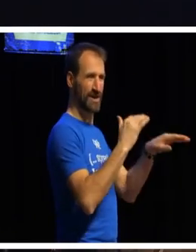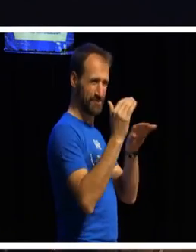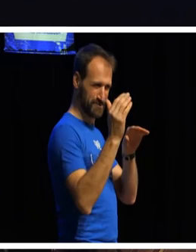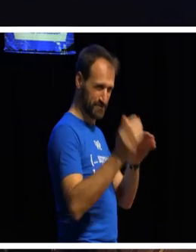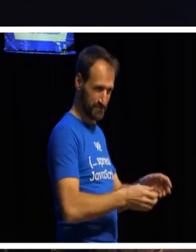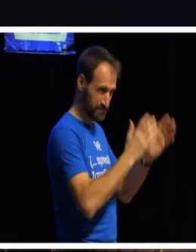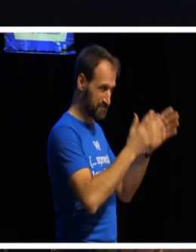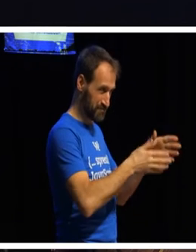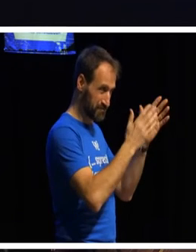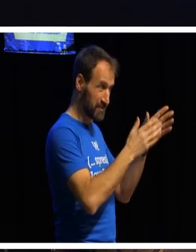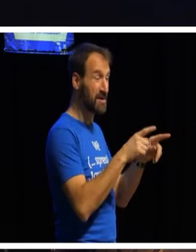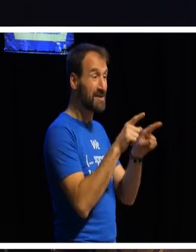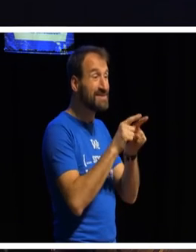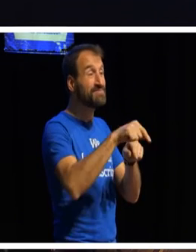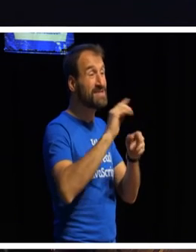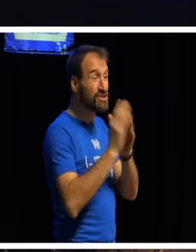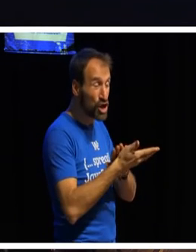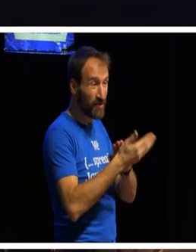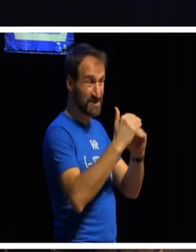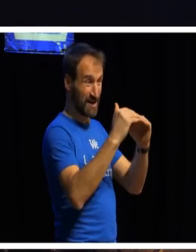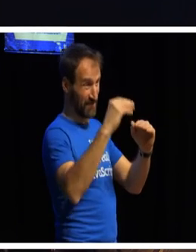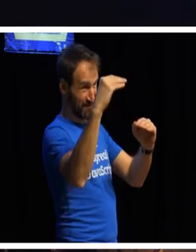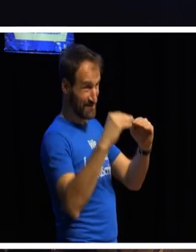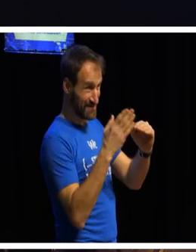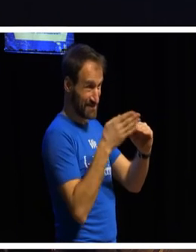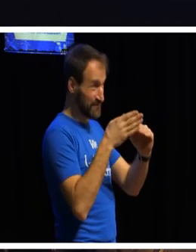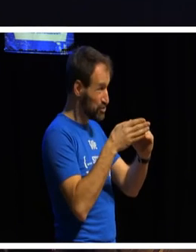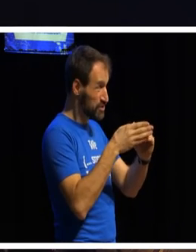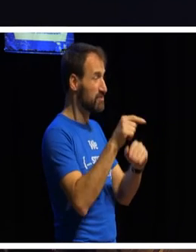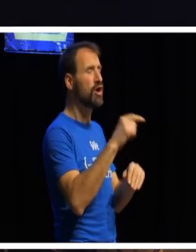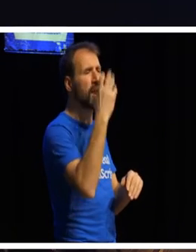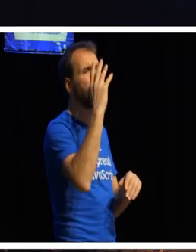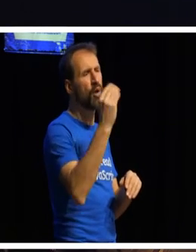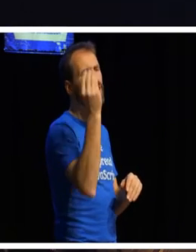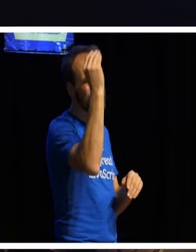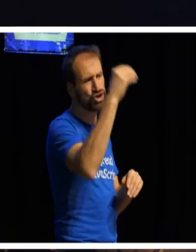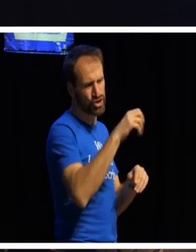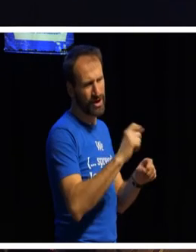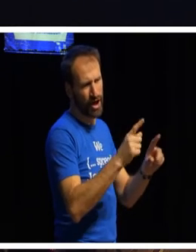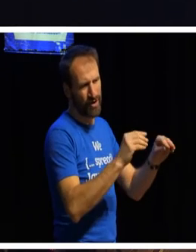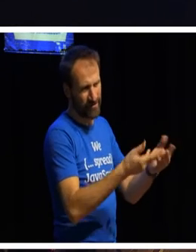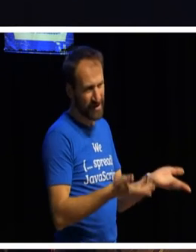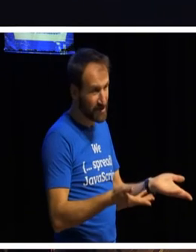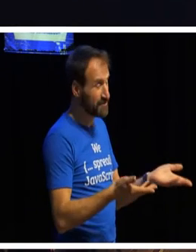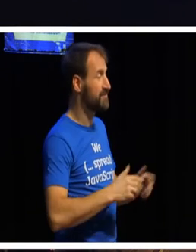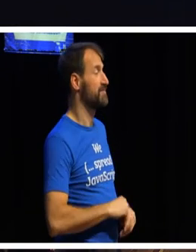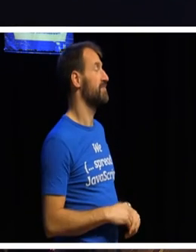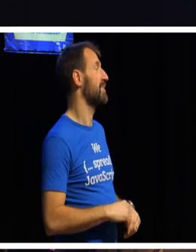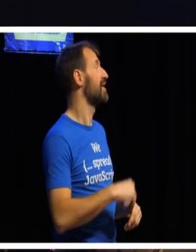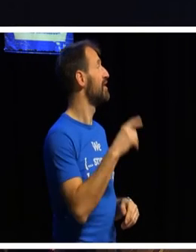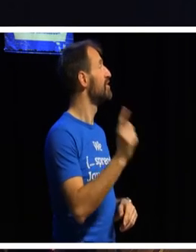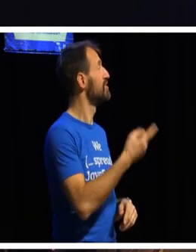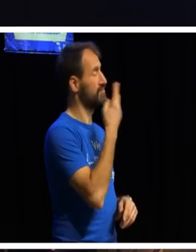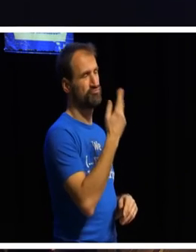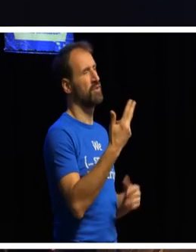service worker in the middle. Even if the content is coming from the cache, it will still stream. And that's important because if you've got like a